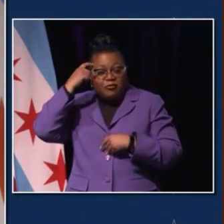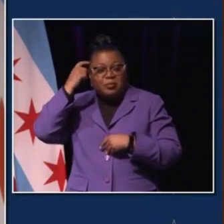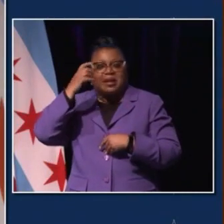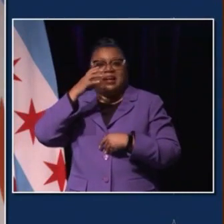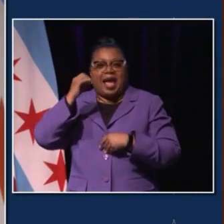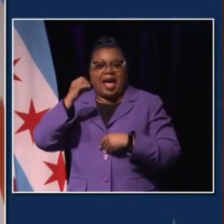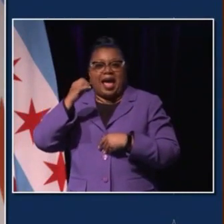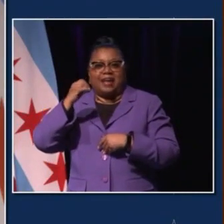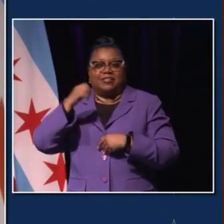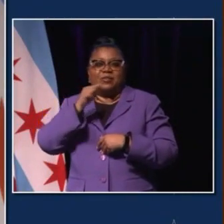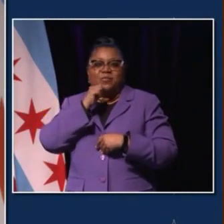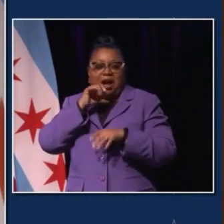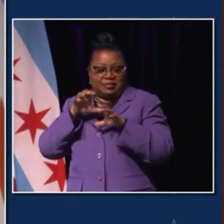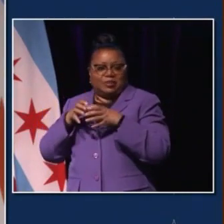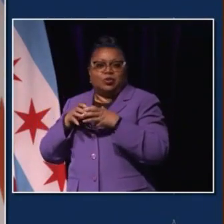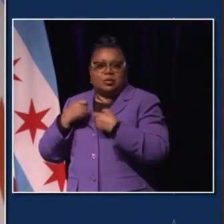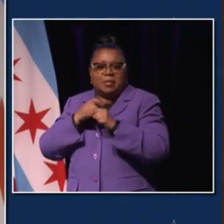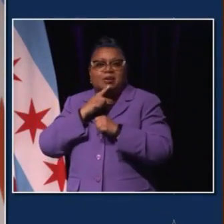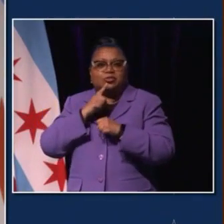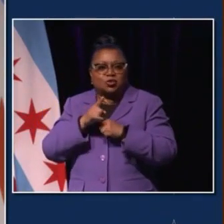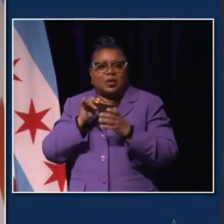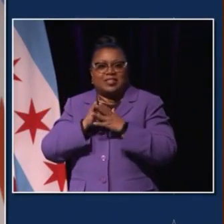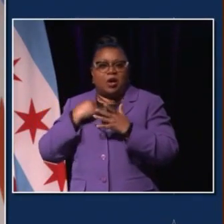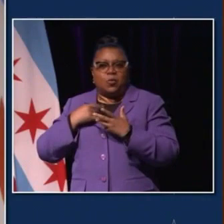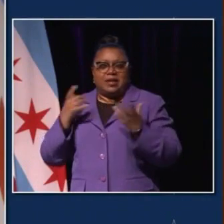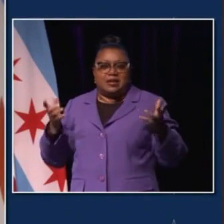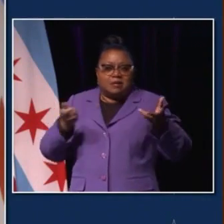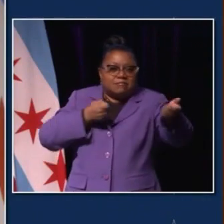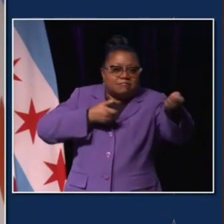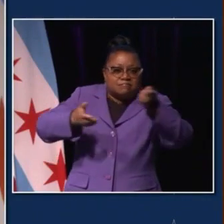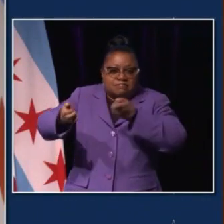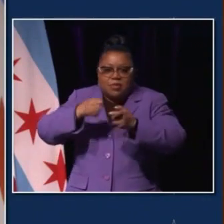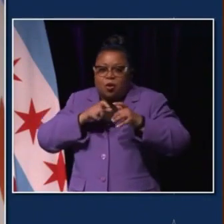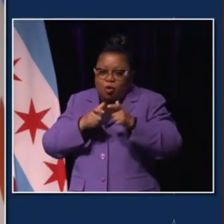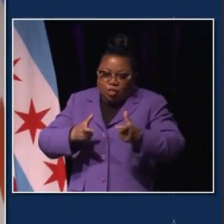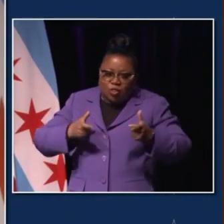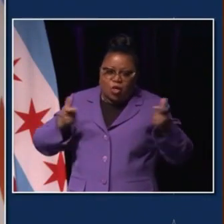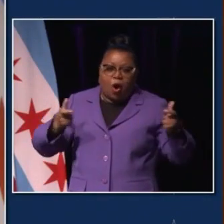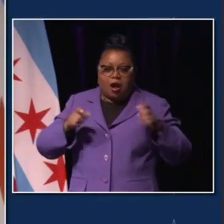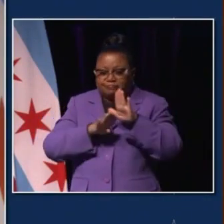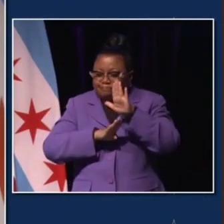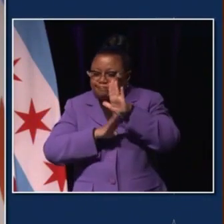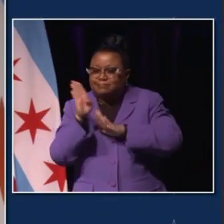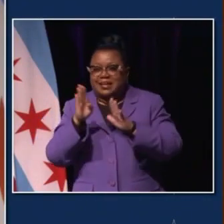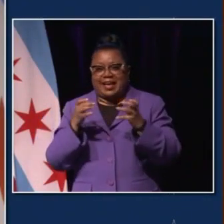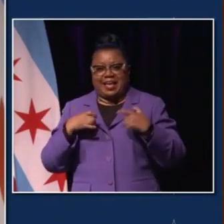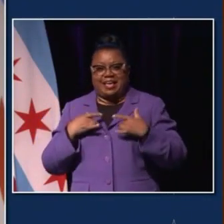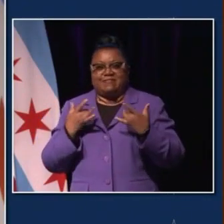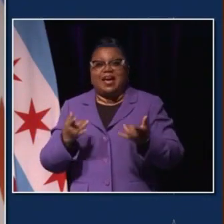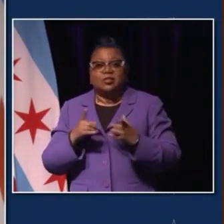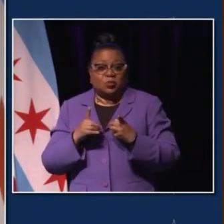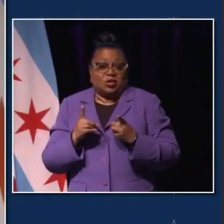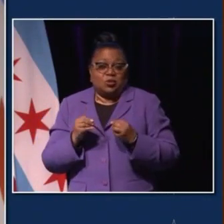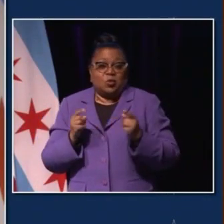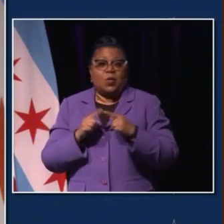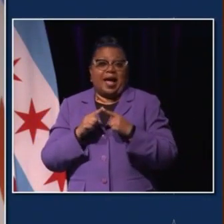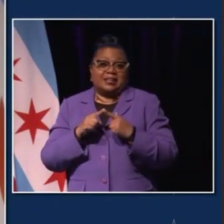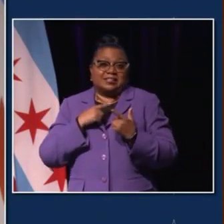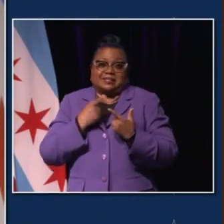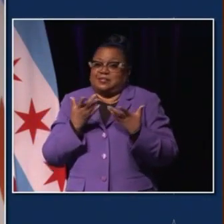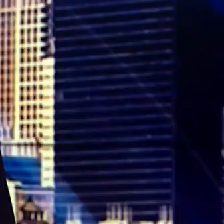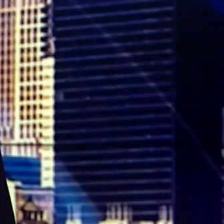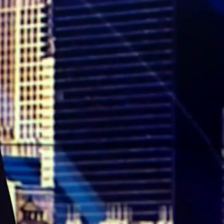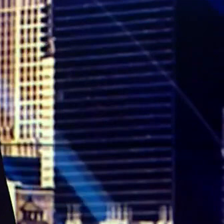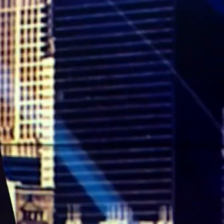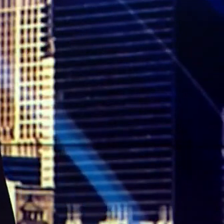and the private sector to make sure that we can pull off large-scale events, which we do as a matter of